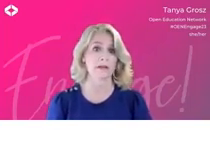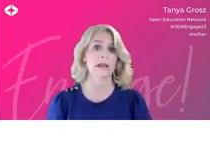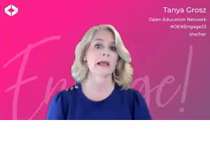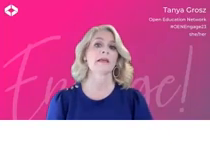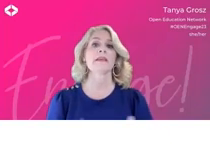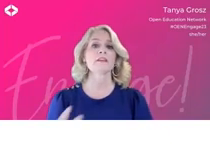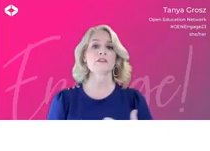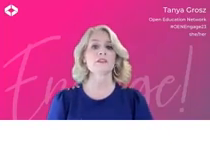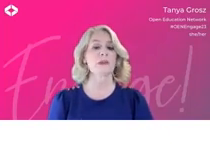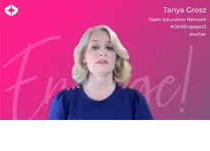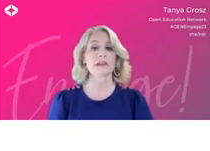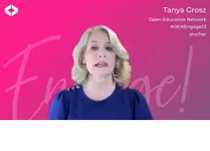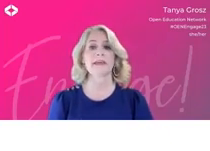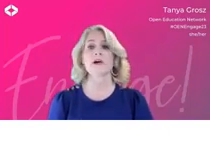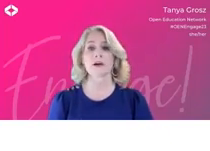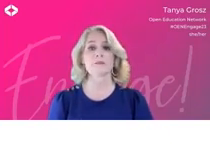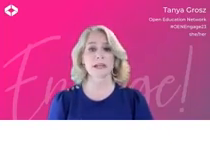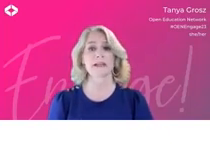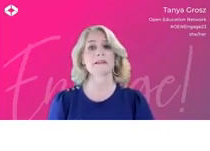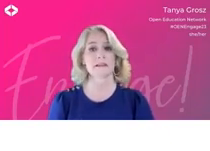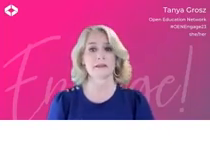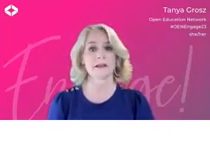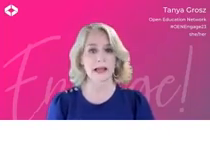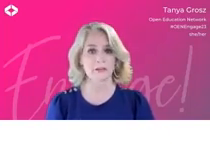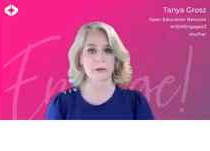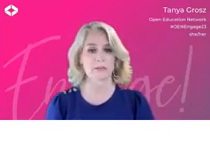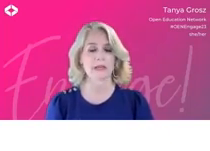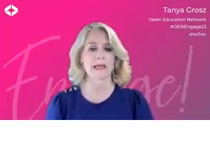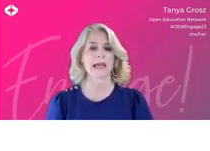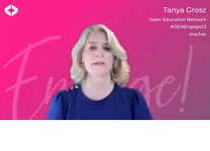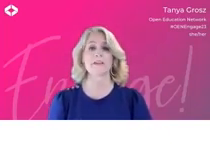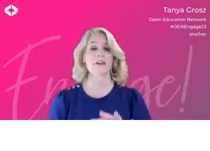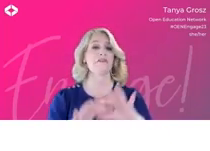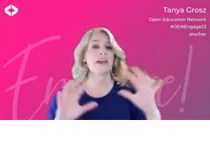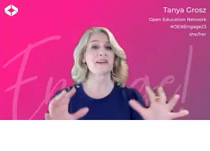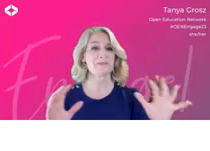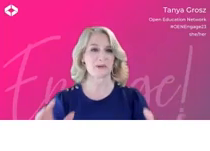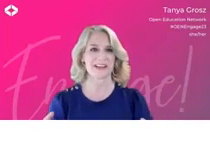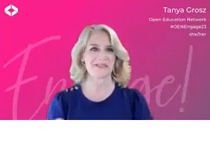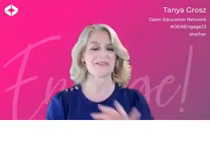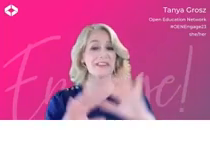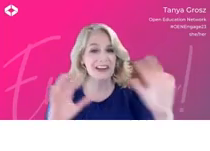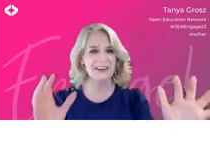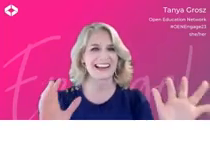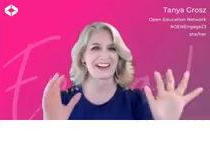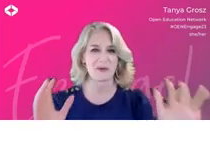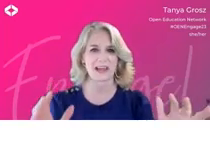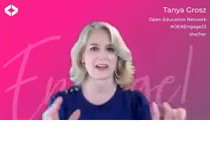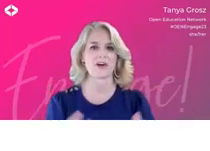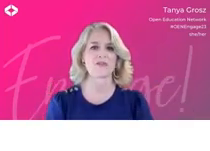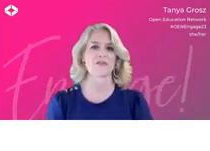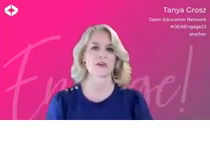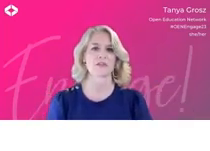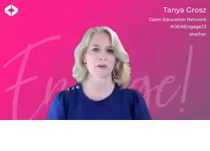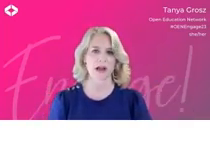backgrounds. These students may feel like they aren't being seen in the classroom. And that's a very brief, very